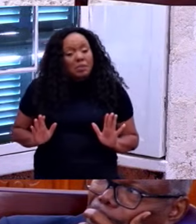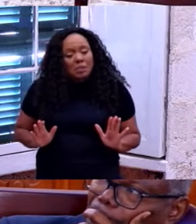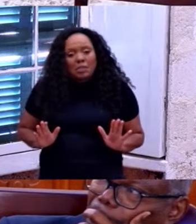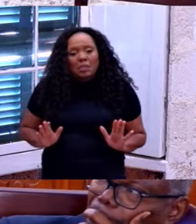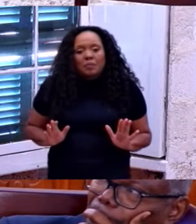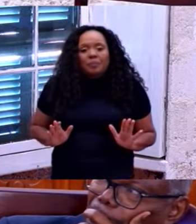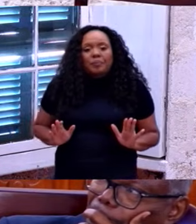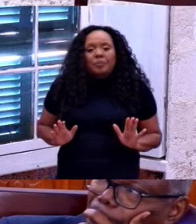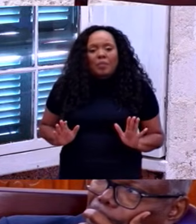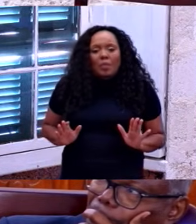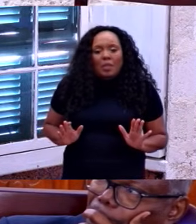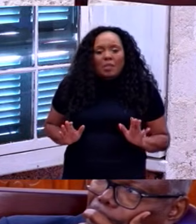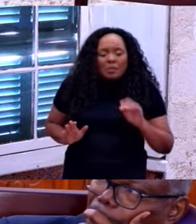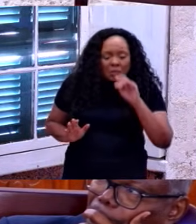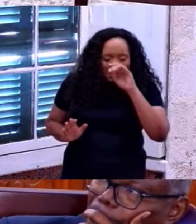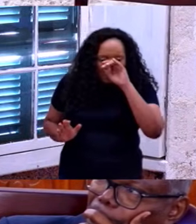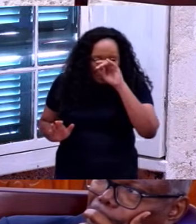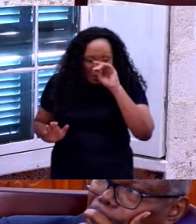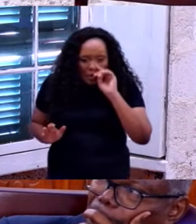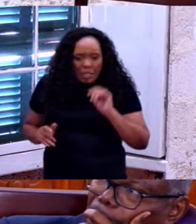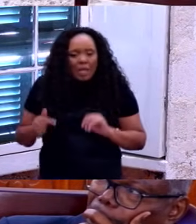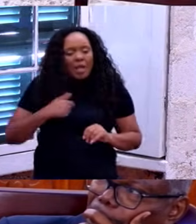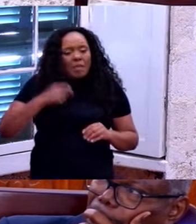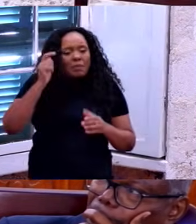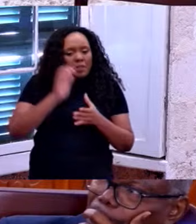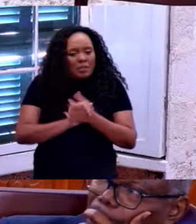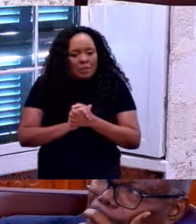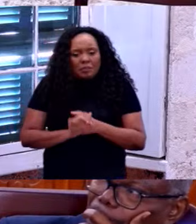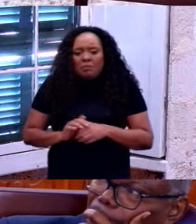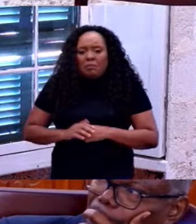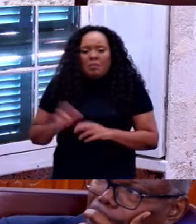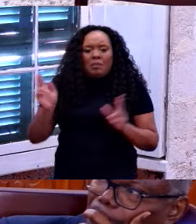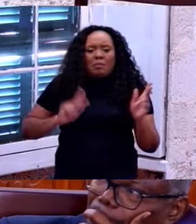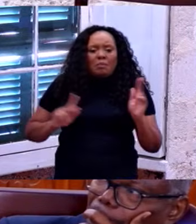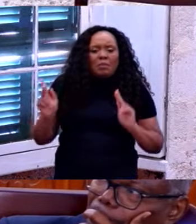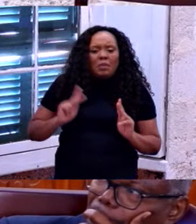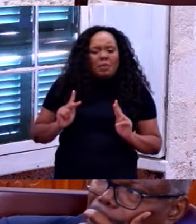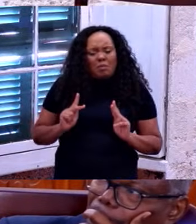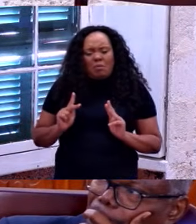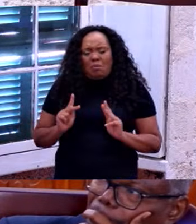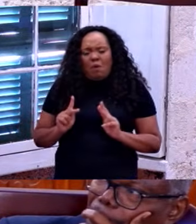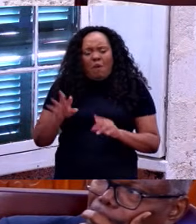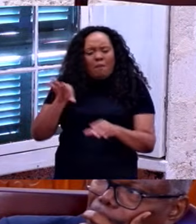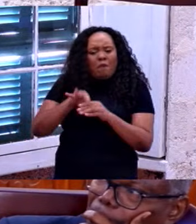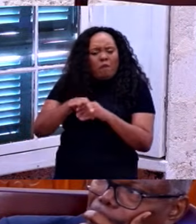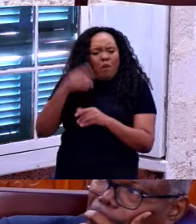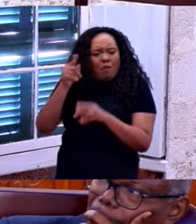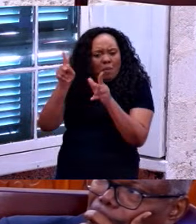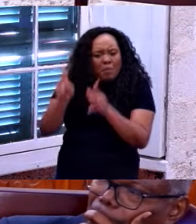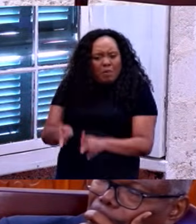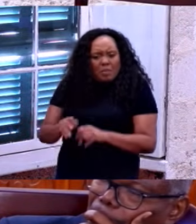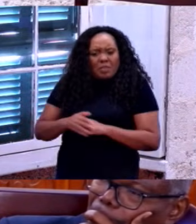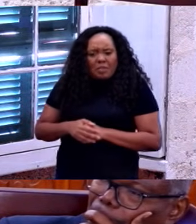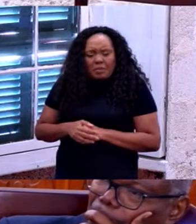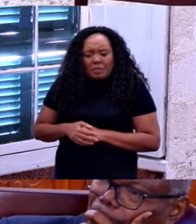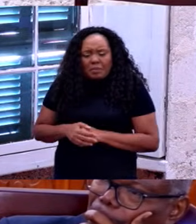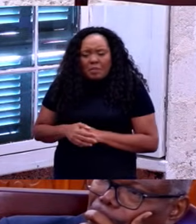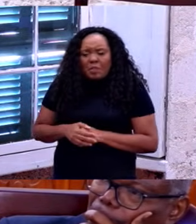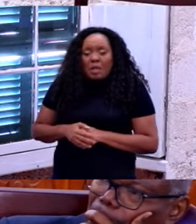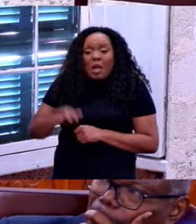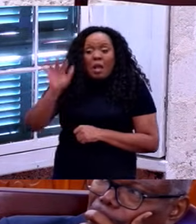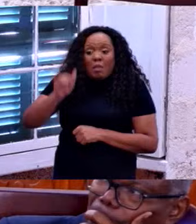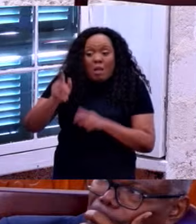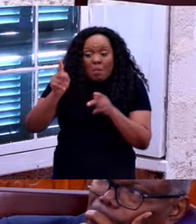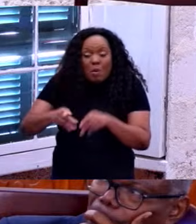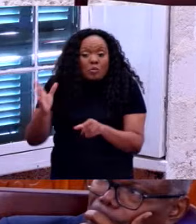to fight on behalf of your constituents, to articulate for their needs, to advocate for